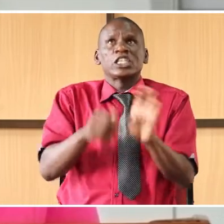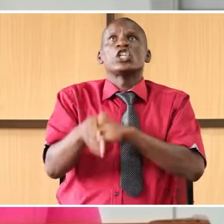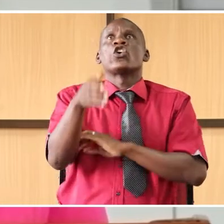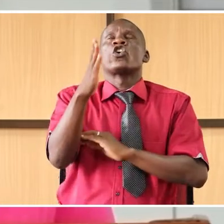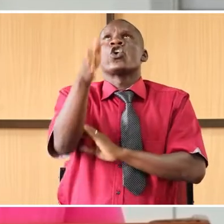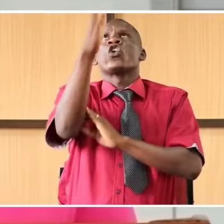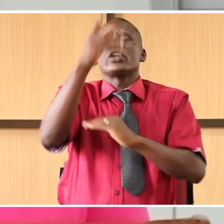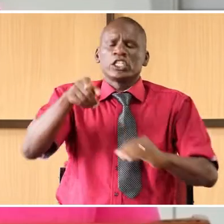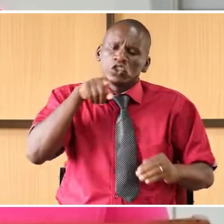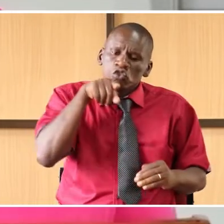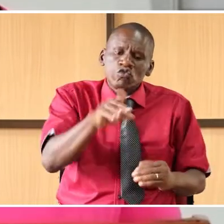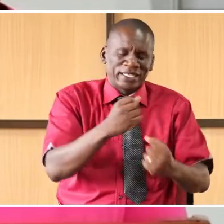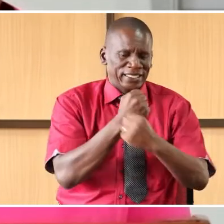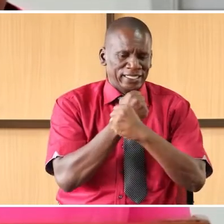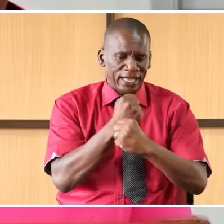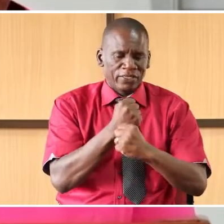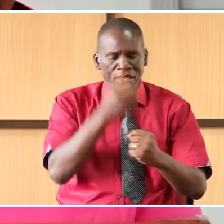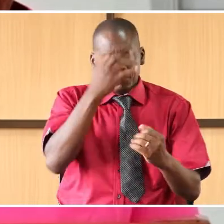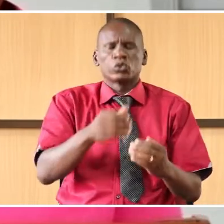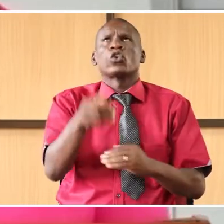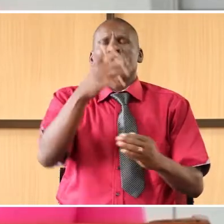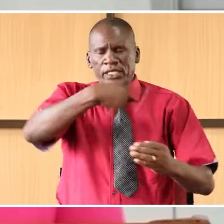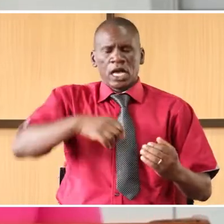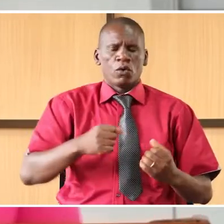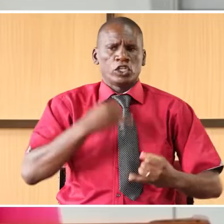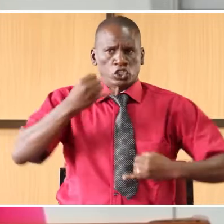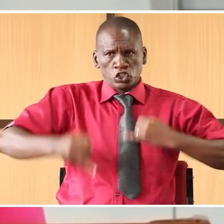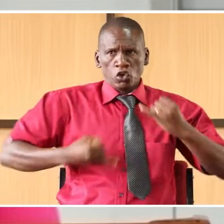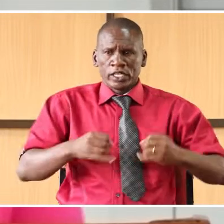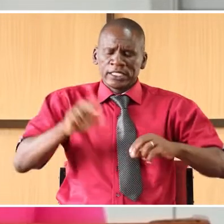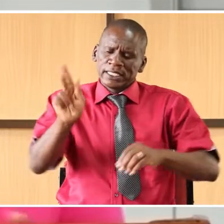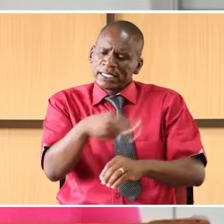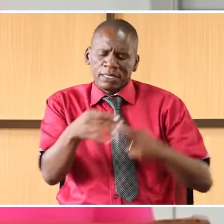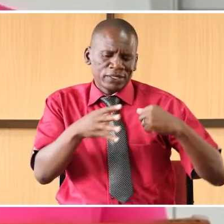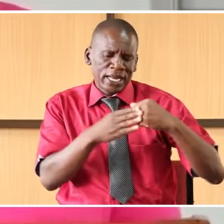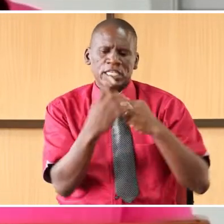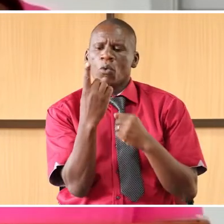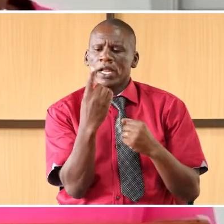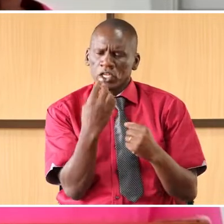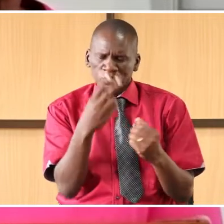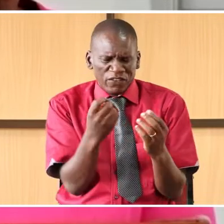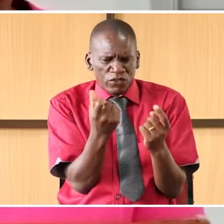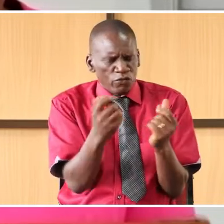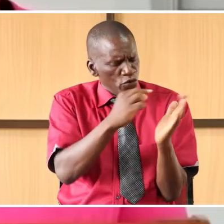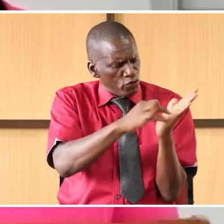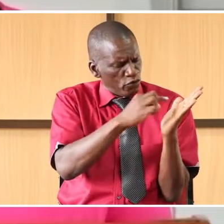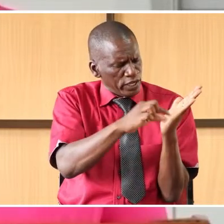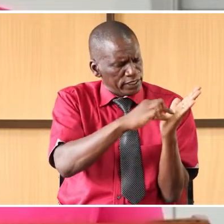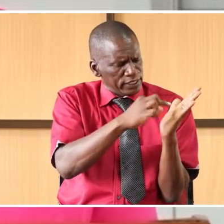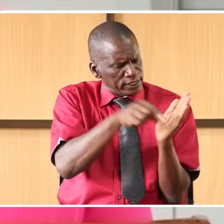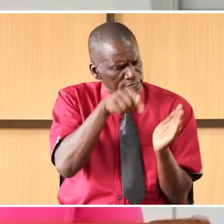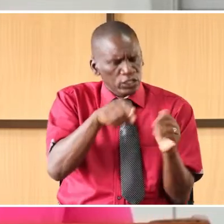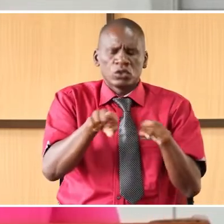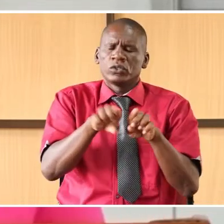is your strength, because he is our joy. I want us to look at Psalms 91 to see a few verses in that